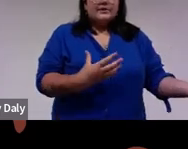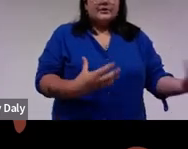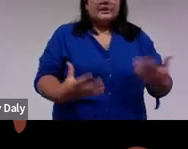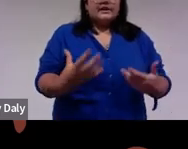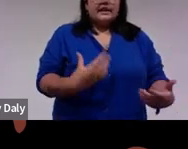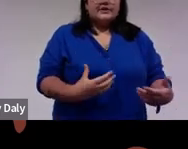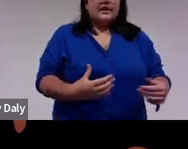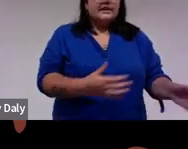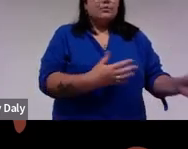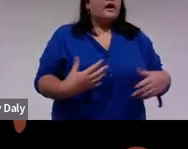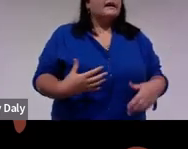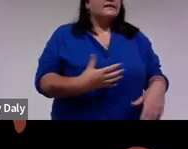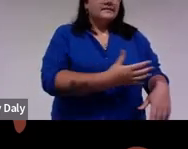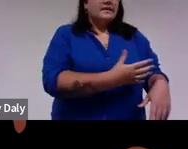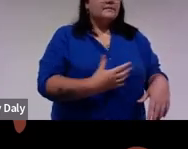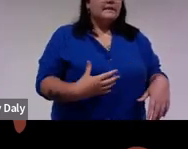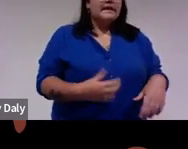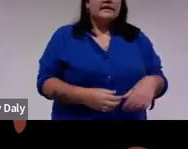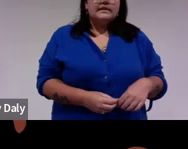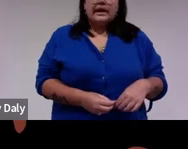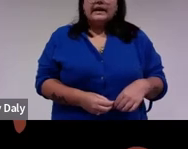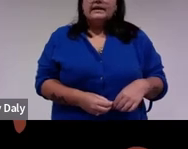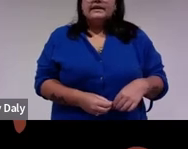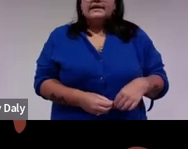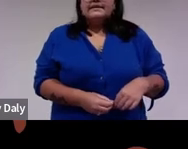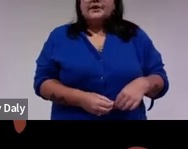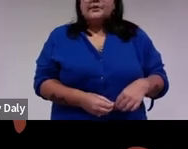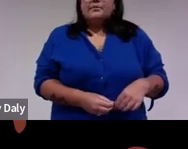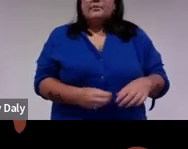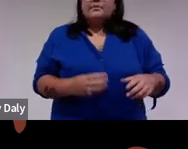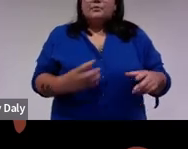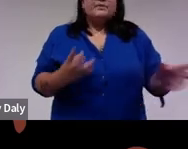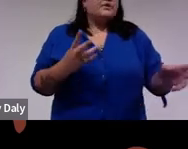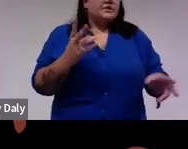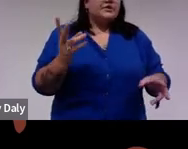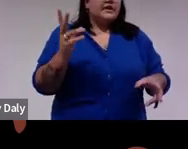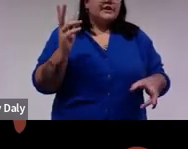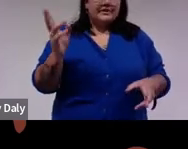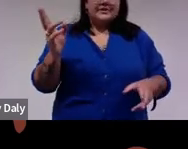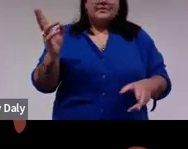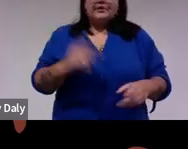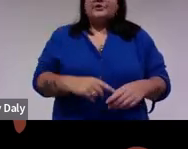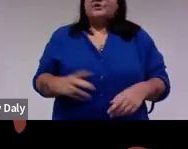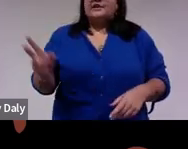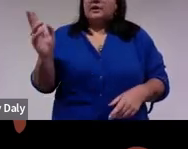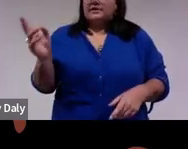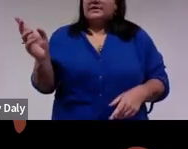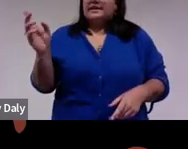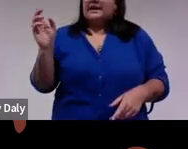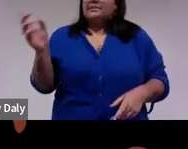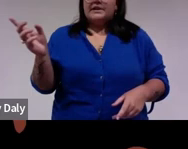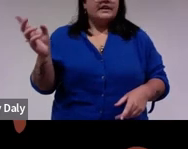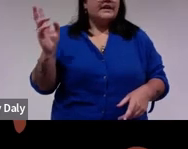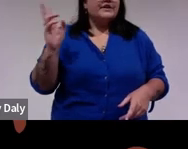I also just want to contextualize why I'm speaking in this way. So we belong to two nations in coastal New South